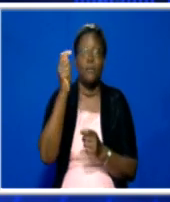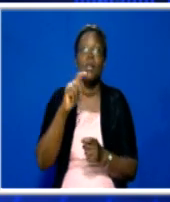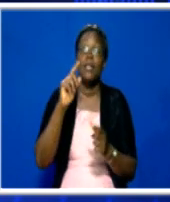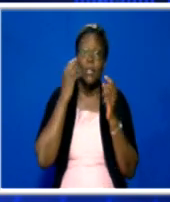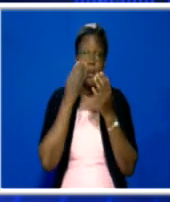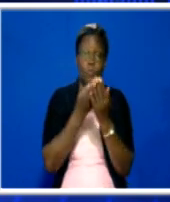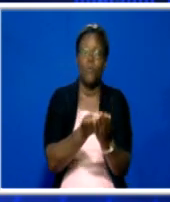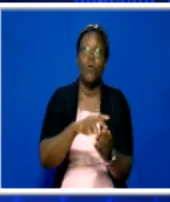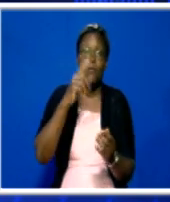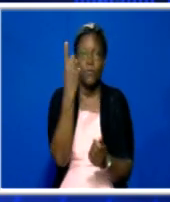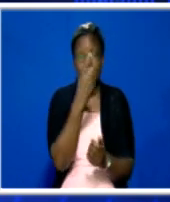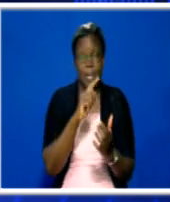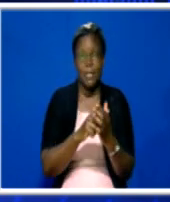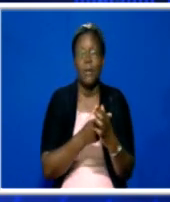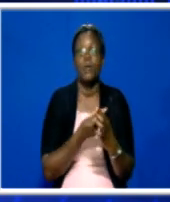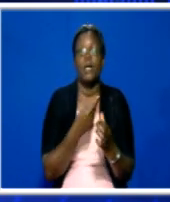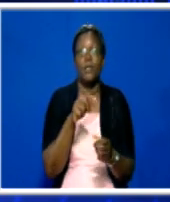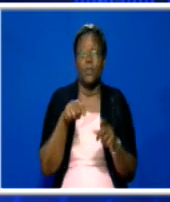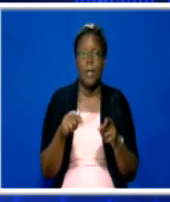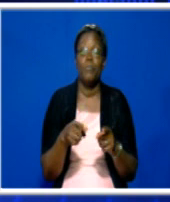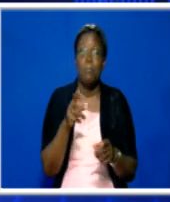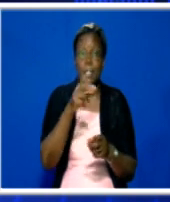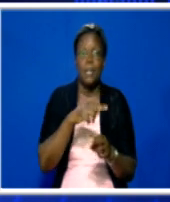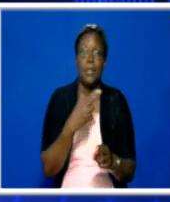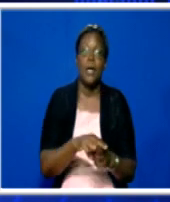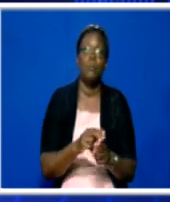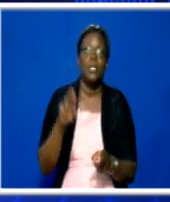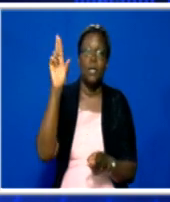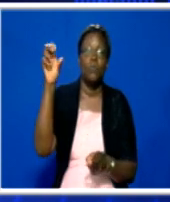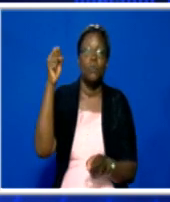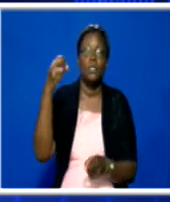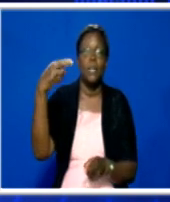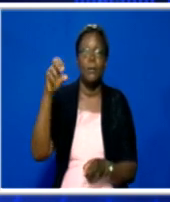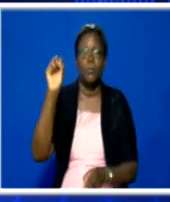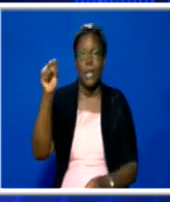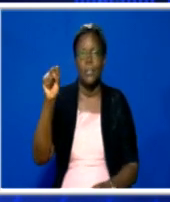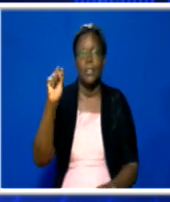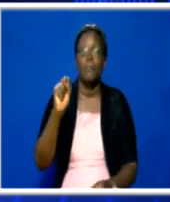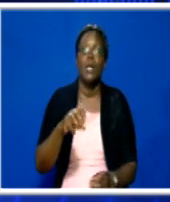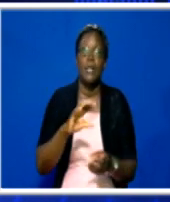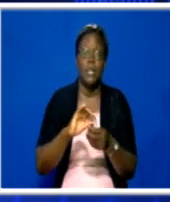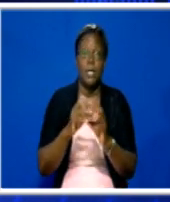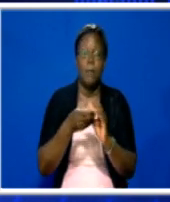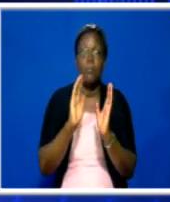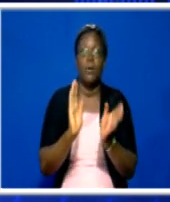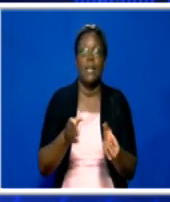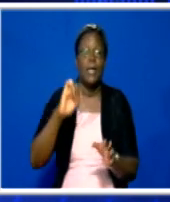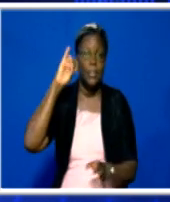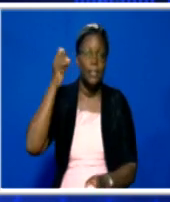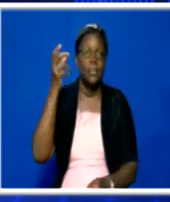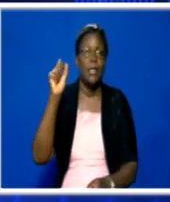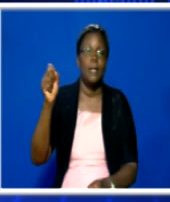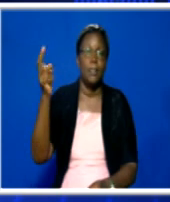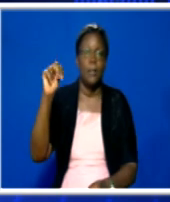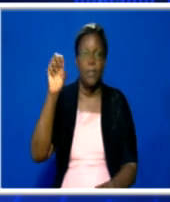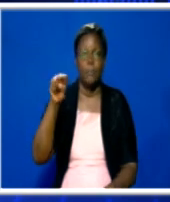only your day but your entire week with us. My name is Usha Jose and our sign language interpreter is Jane Sirogo.